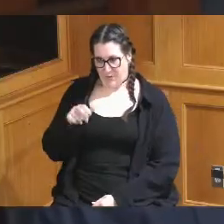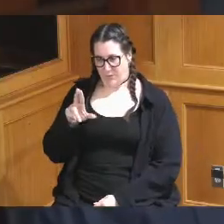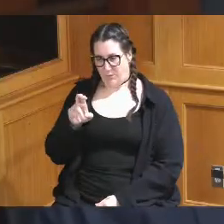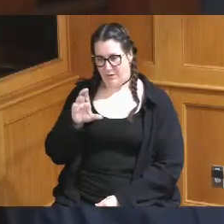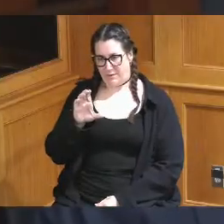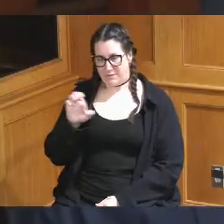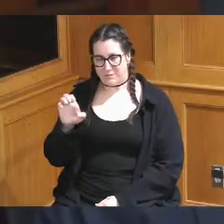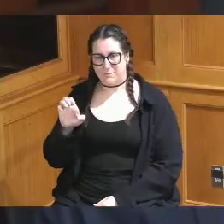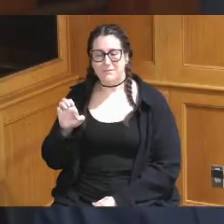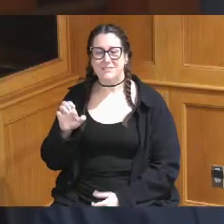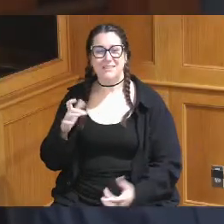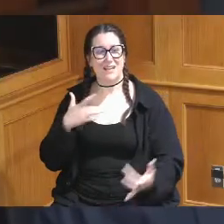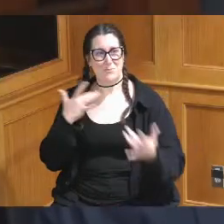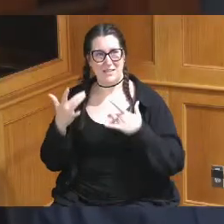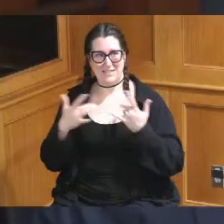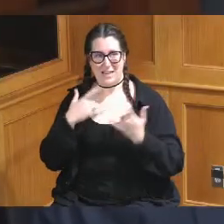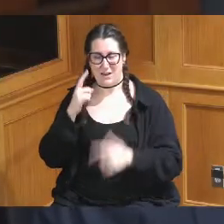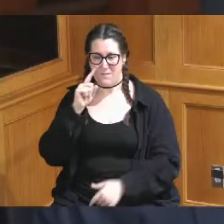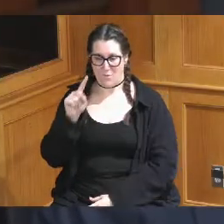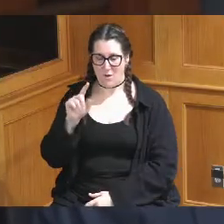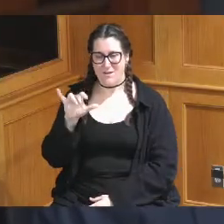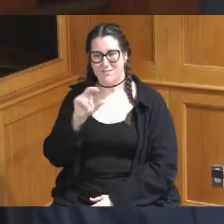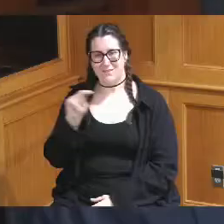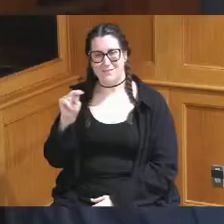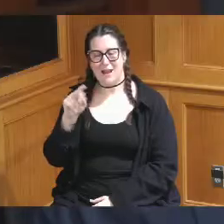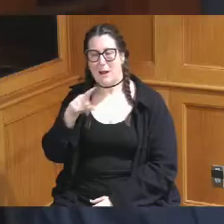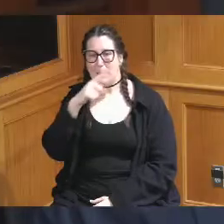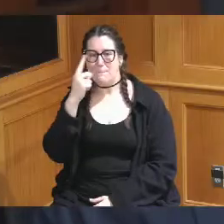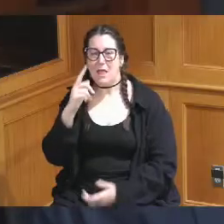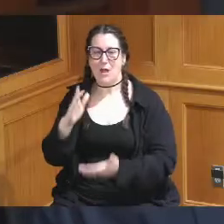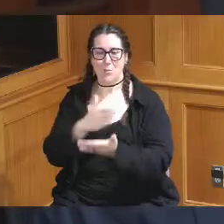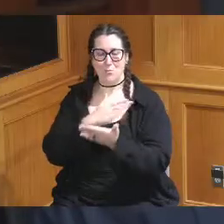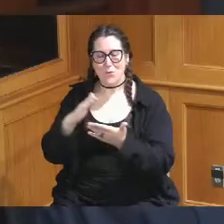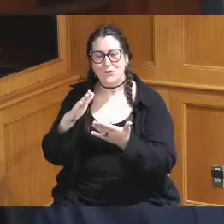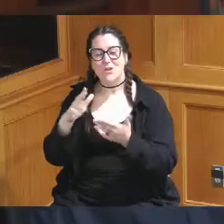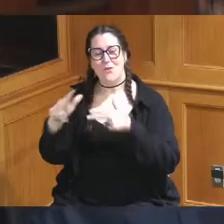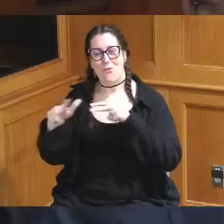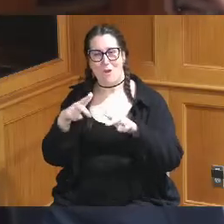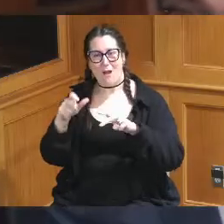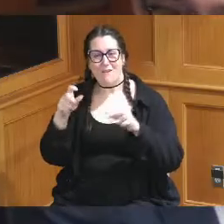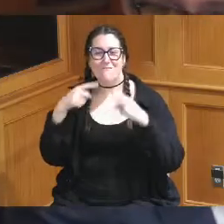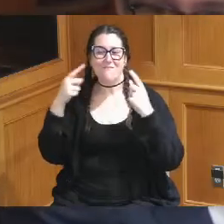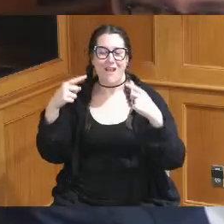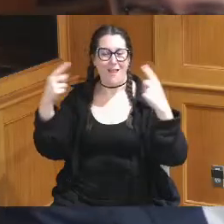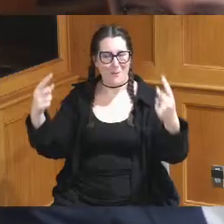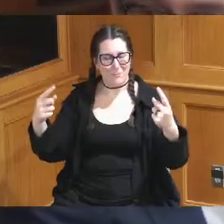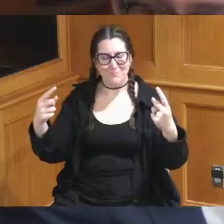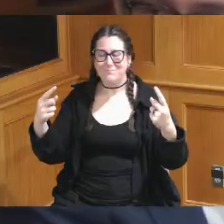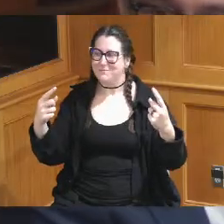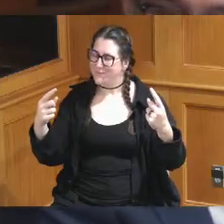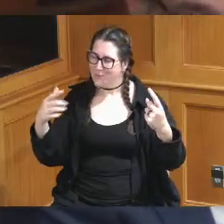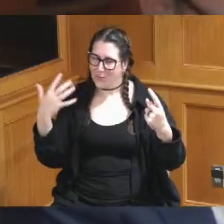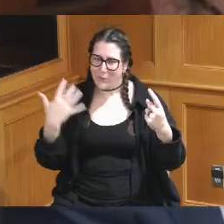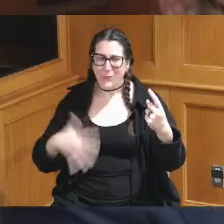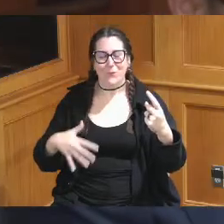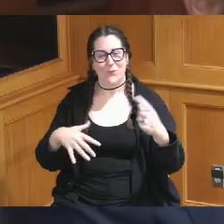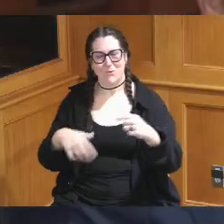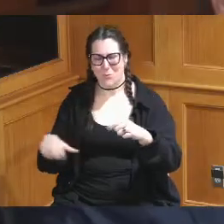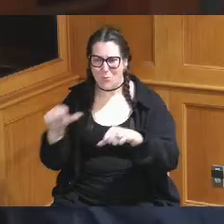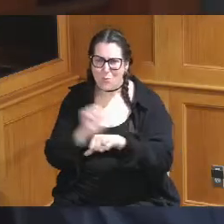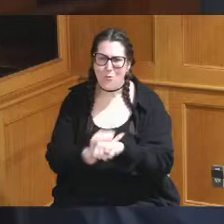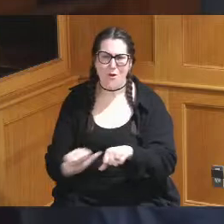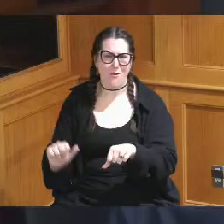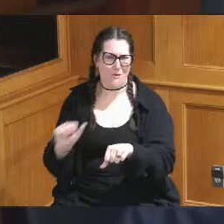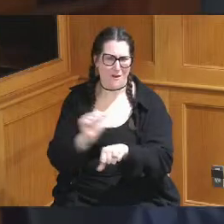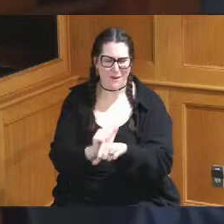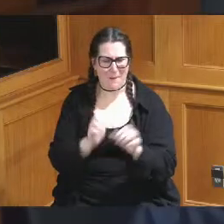Was excited for the Cincinnati Black Music Walk of Fame. It takes a lot of work and